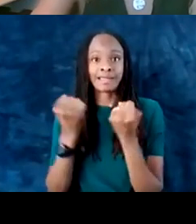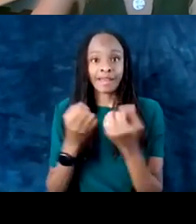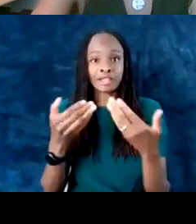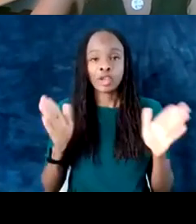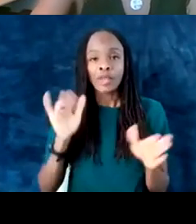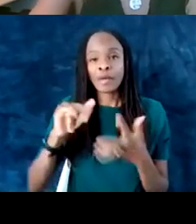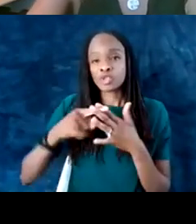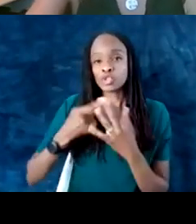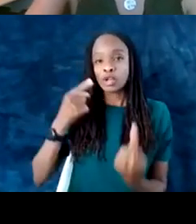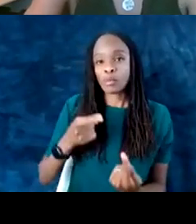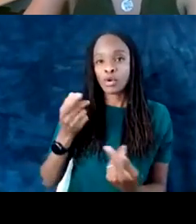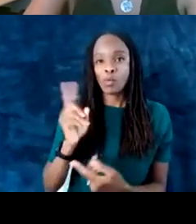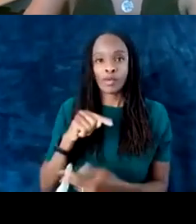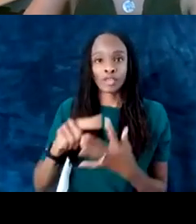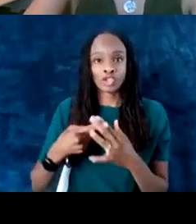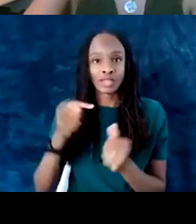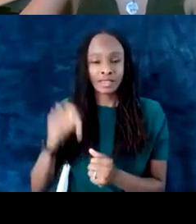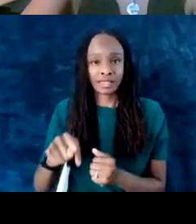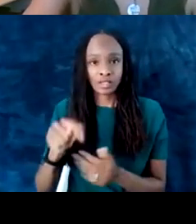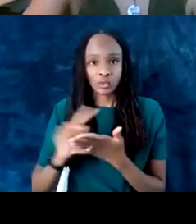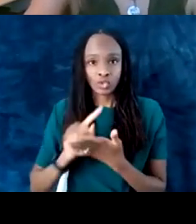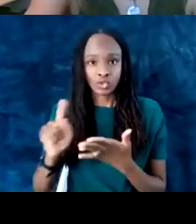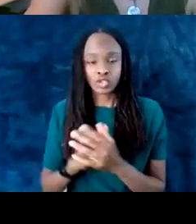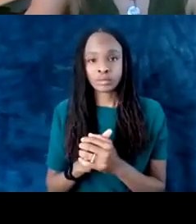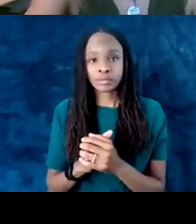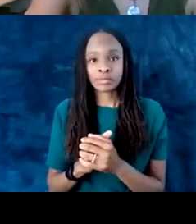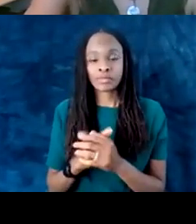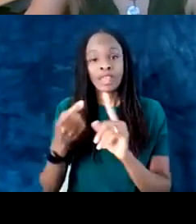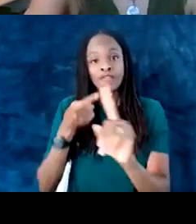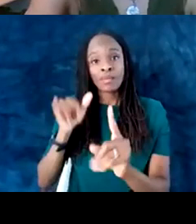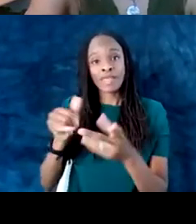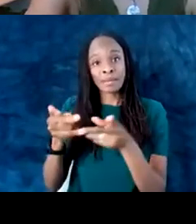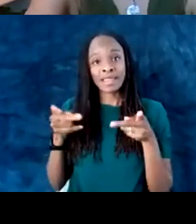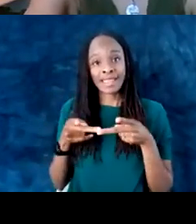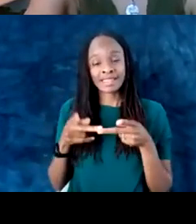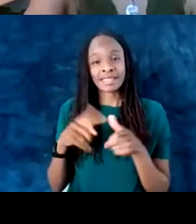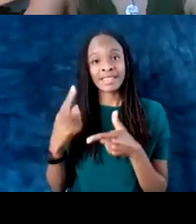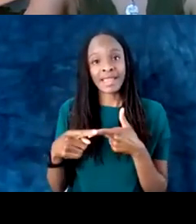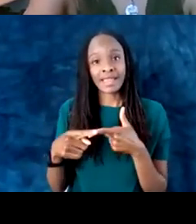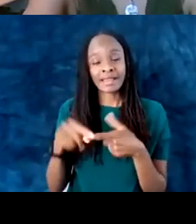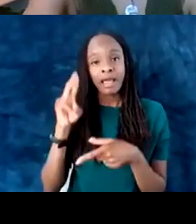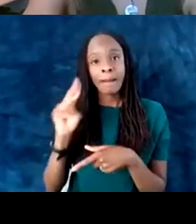starting point of where we began this research. And from that place, then